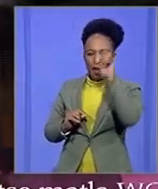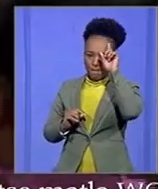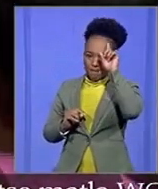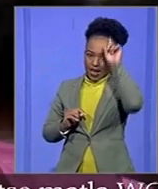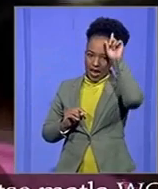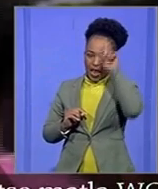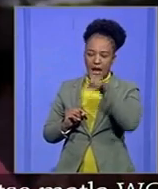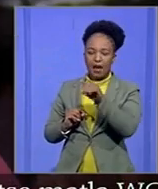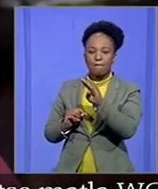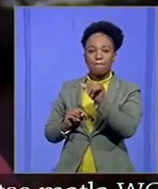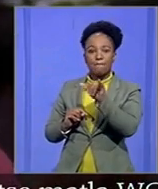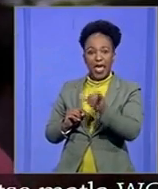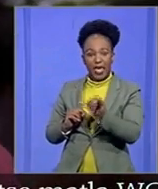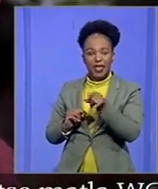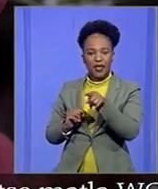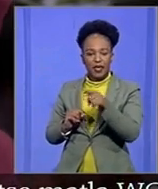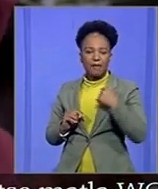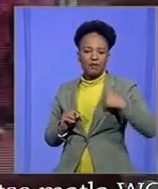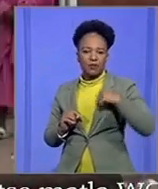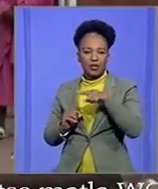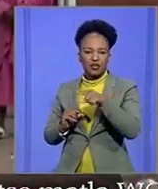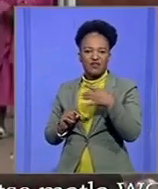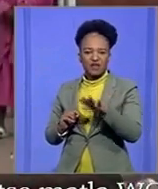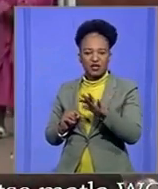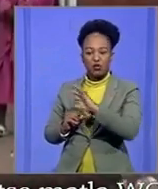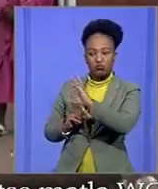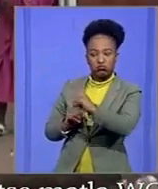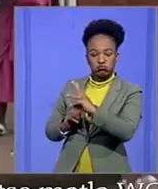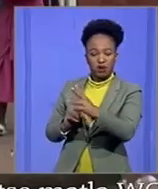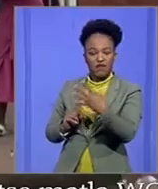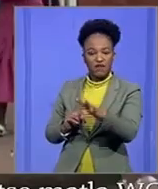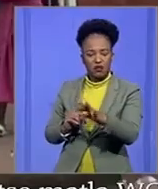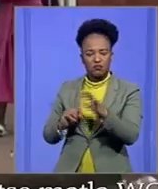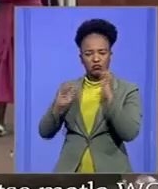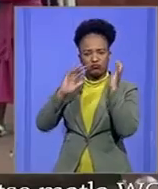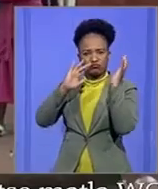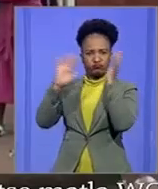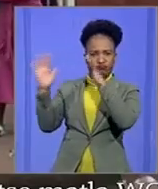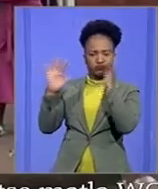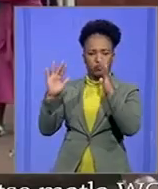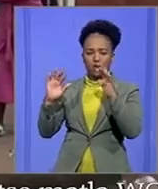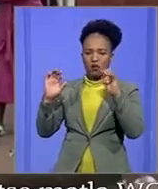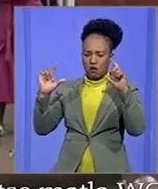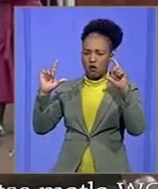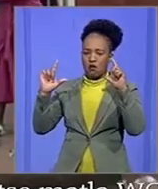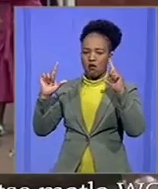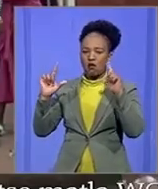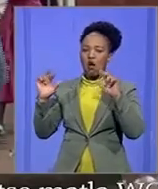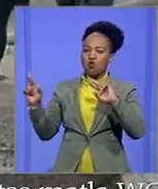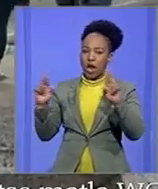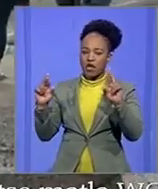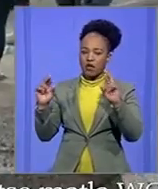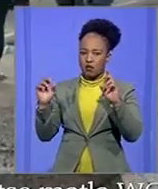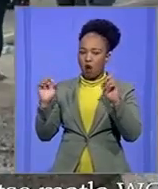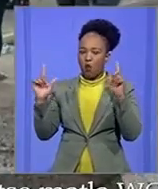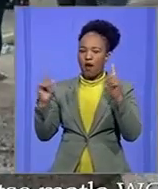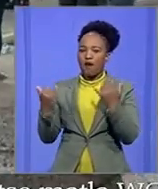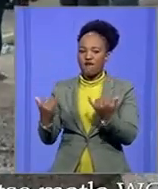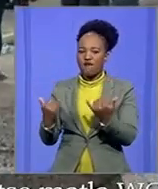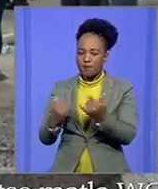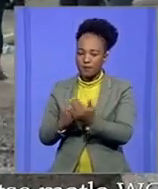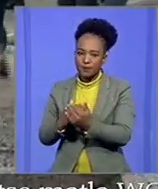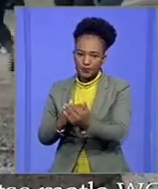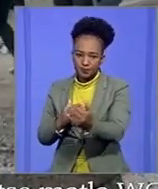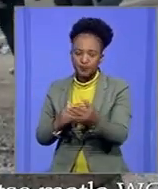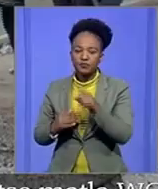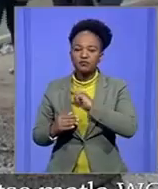o fadimehetse maemo ka mora tlhokomediso ya kgonahalo ya meya e tsukutlang ka matla matsatsing a mabedi a tlang. Sena ke ka